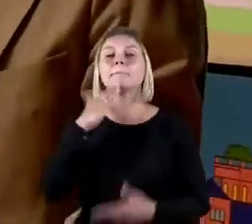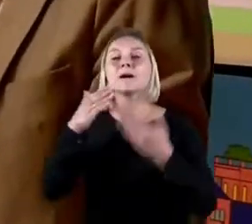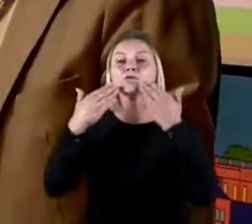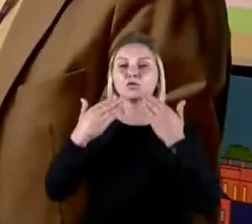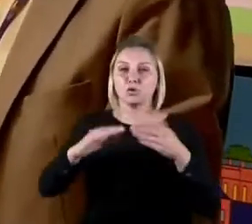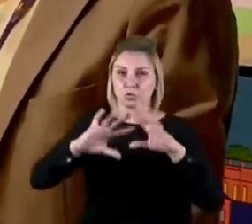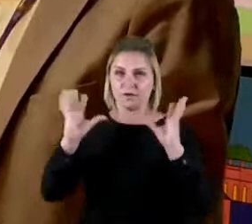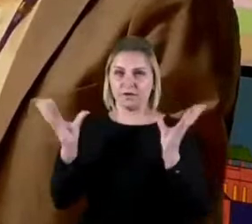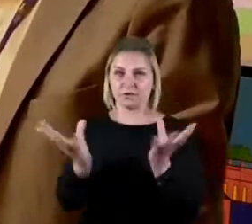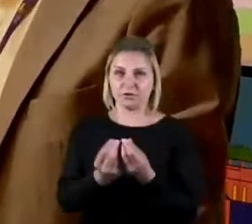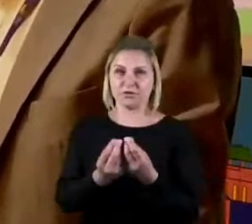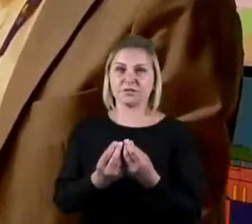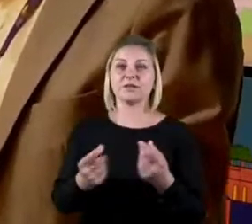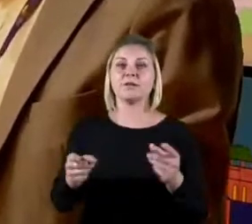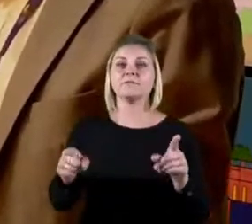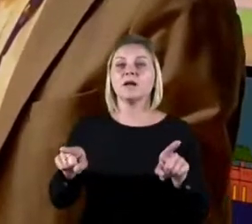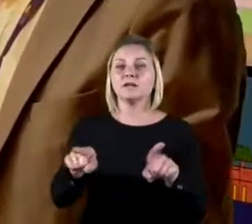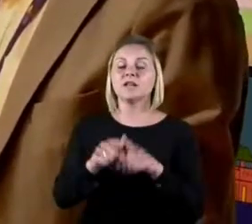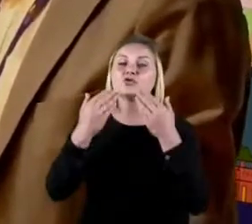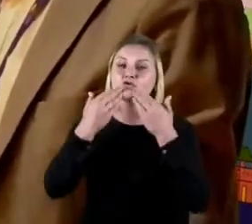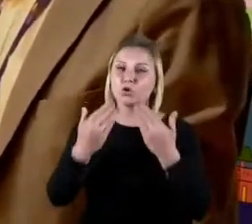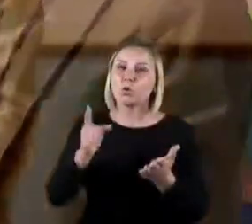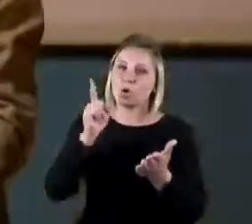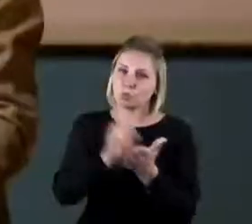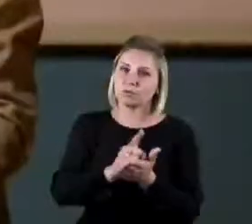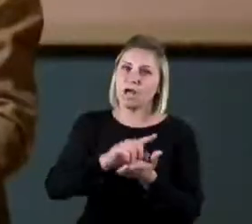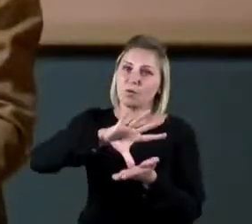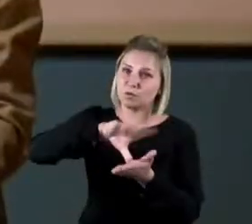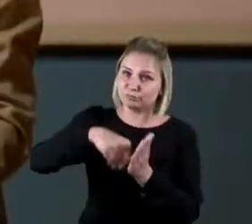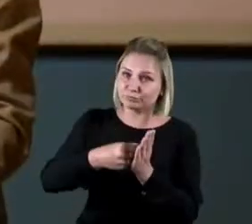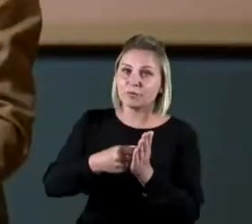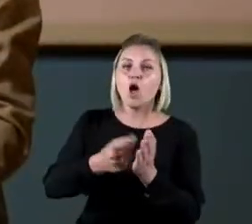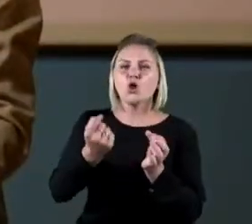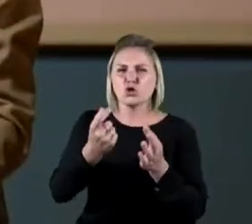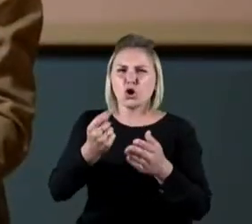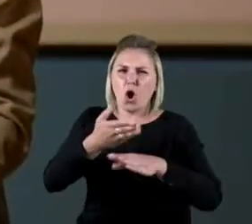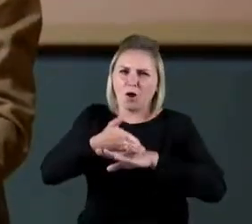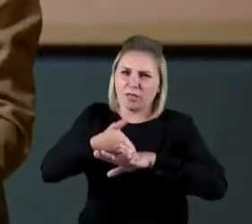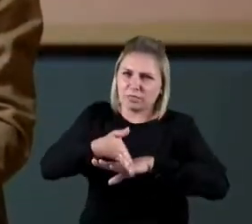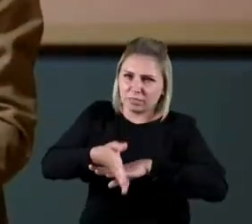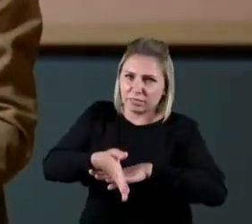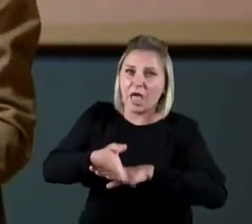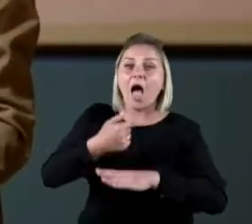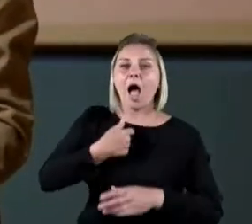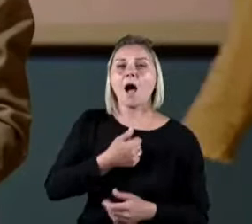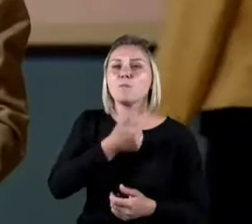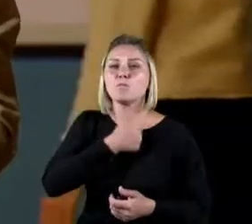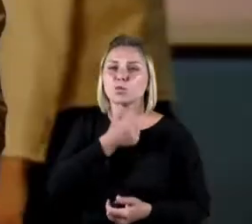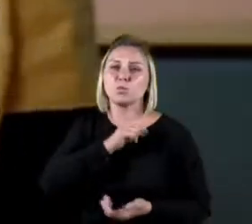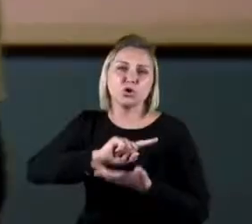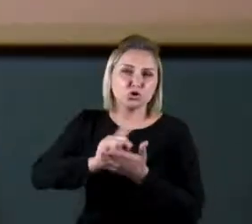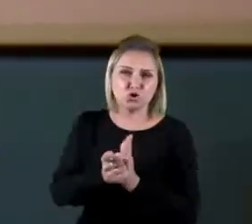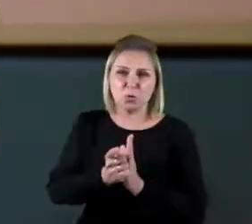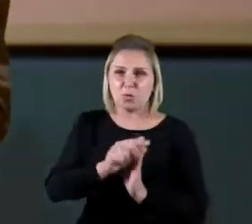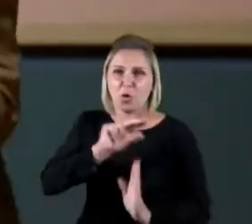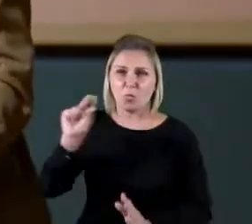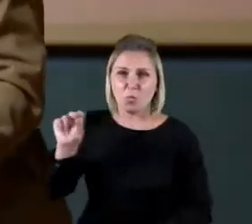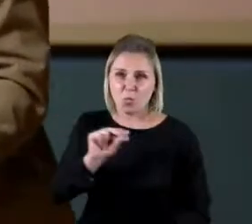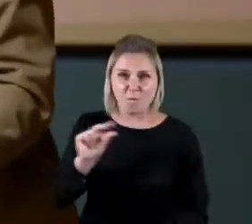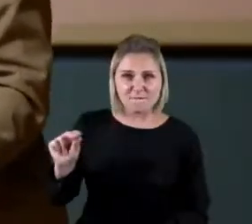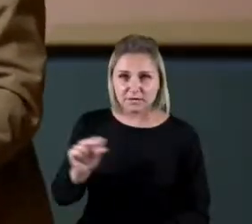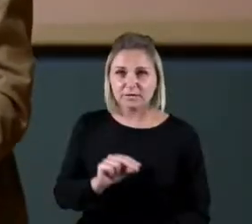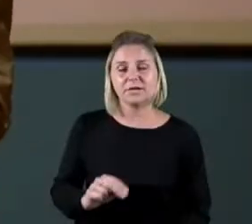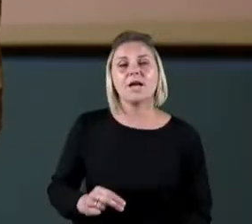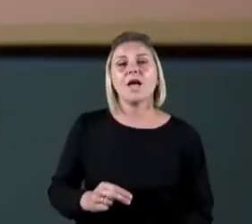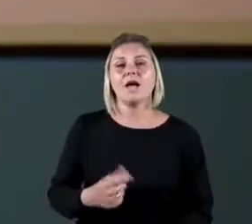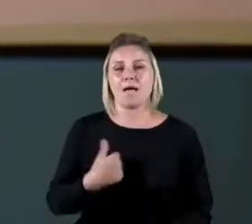staying. We've ran a little bit over, I know, so I'll be as quick as I can be, but I have some important things to say, so hopefully it's last but by